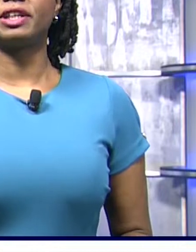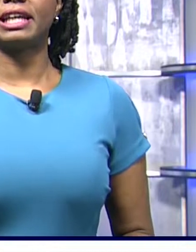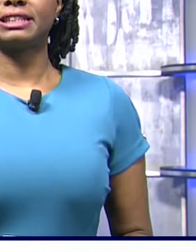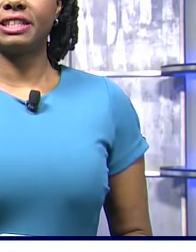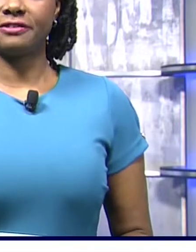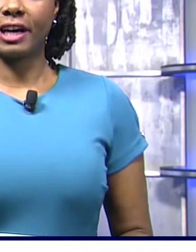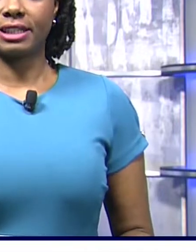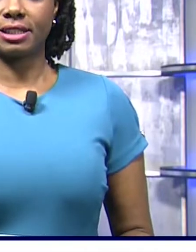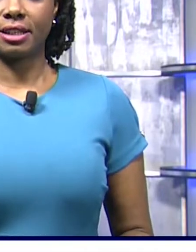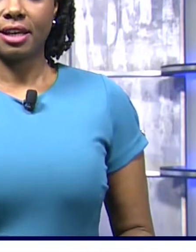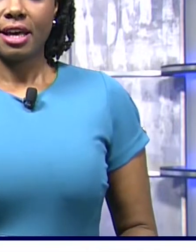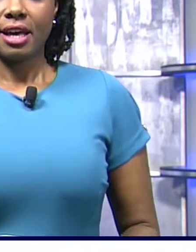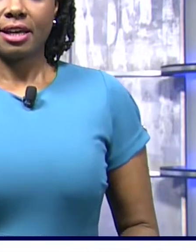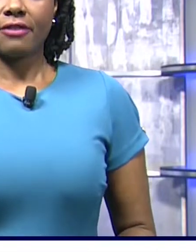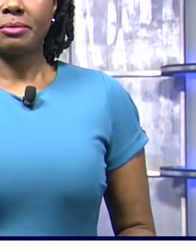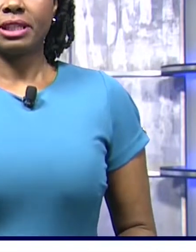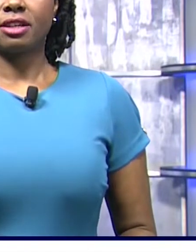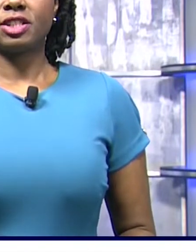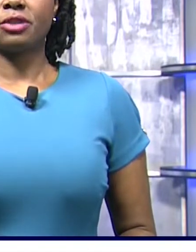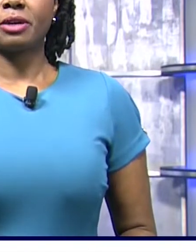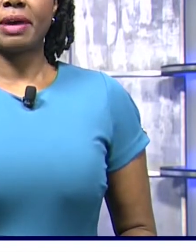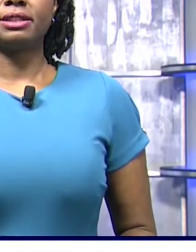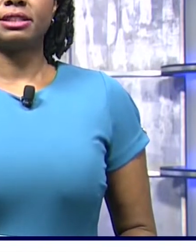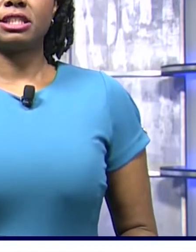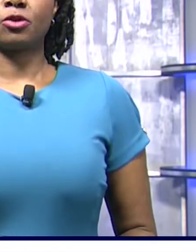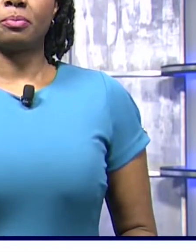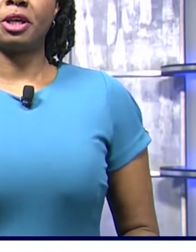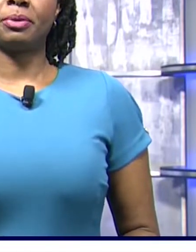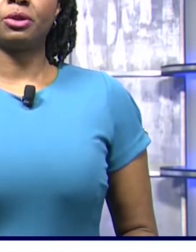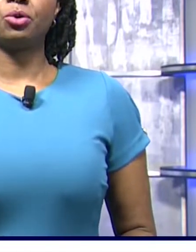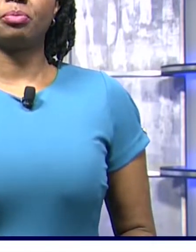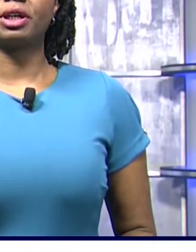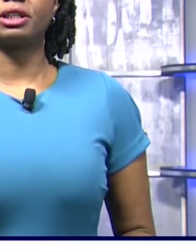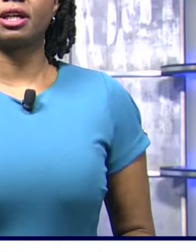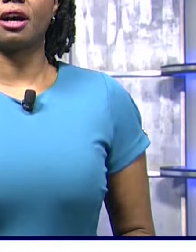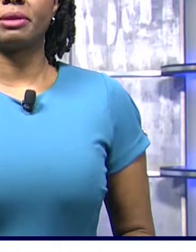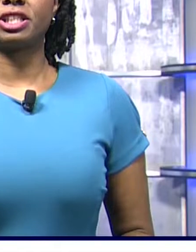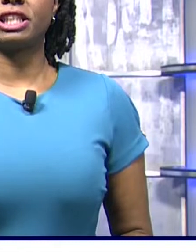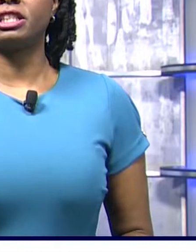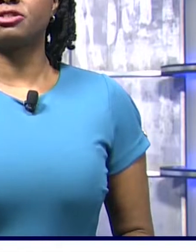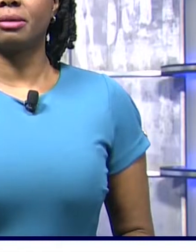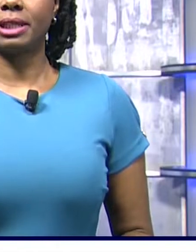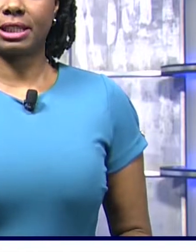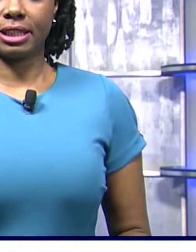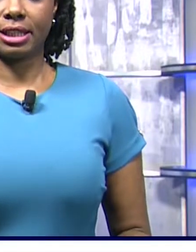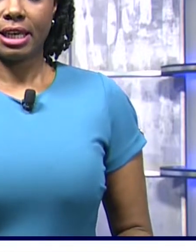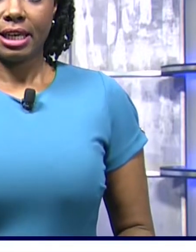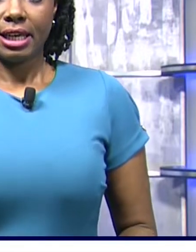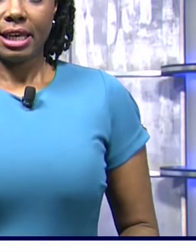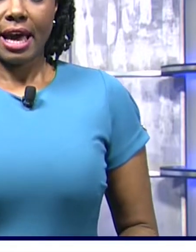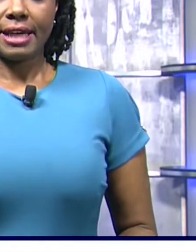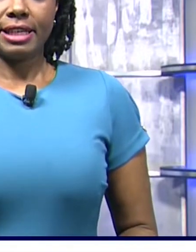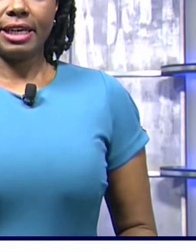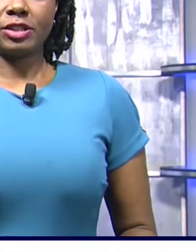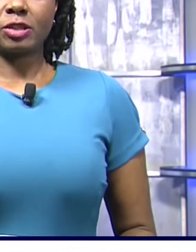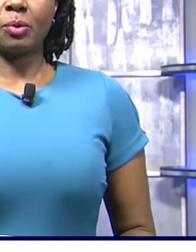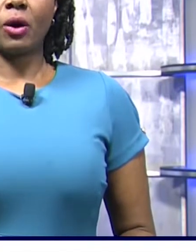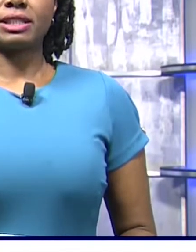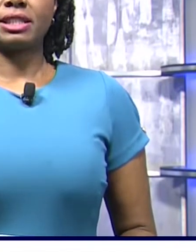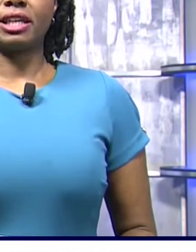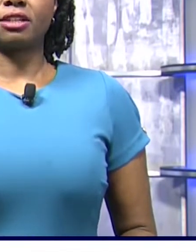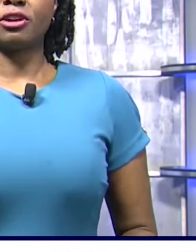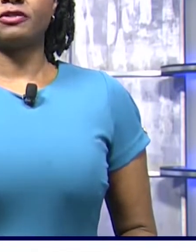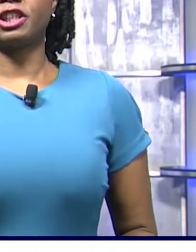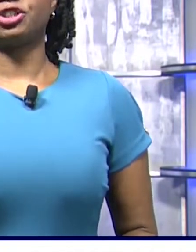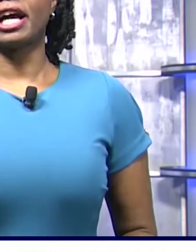the COVID-19 fight. Government considering penalties for people who burn garbage indiscriminately. And in